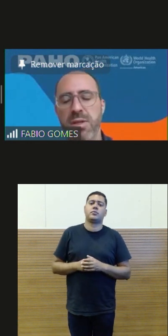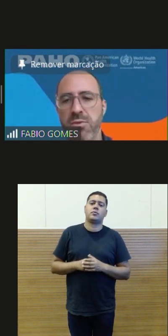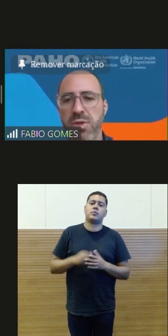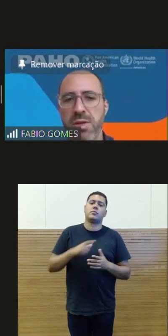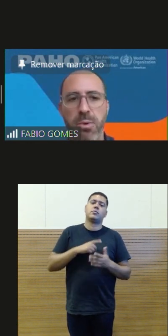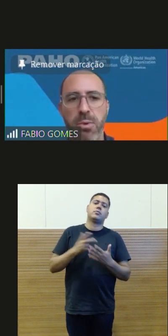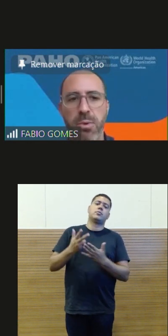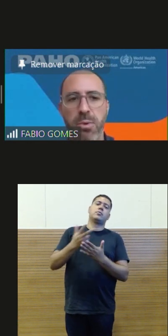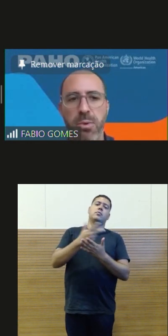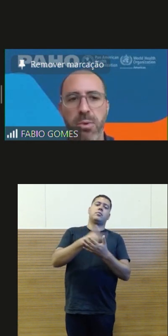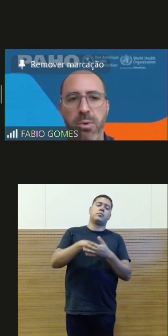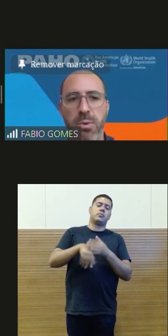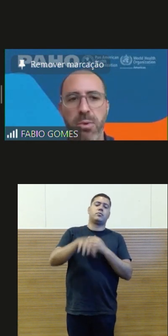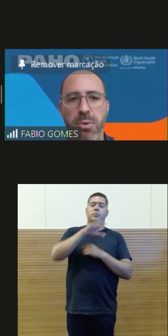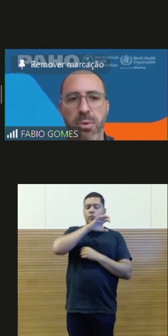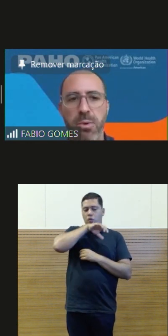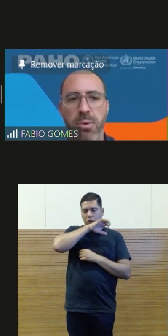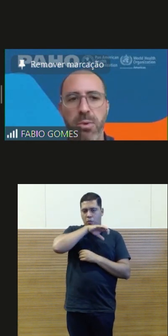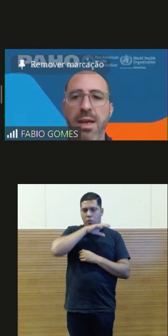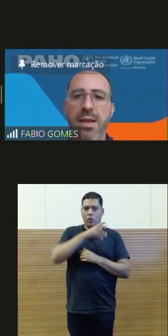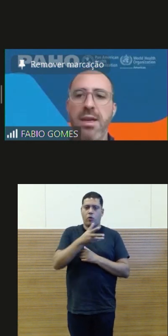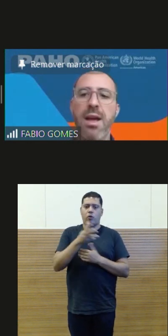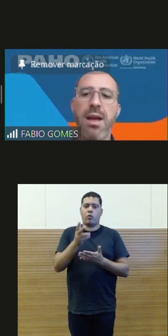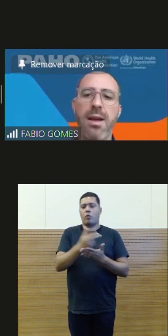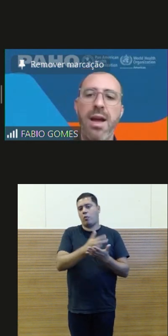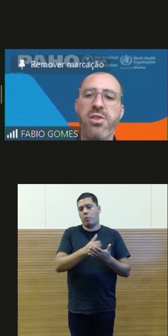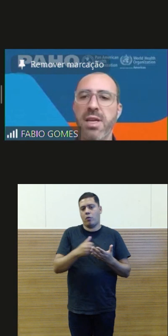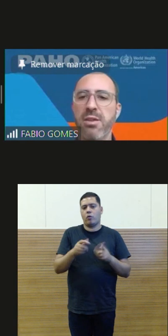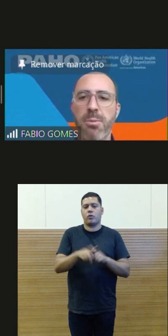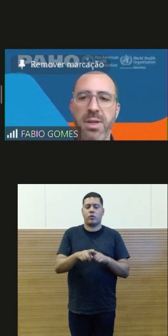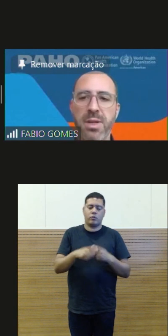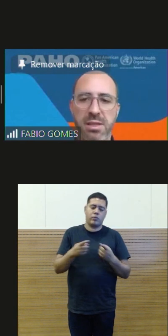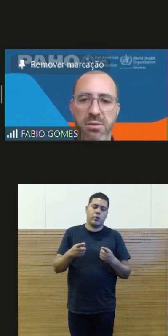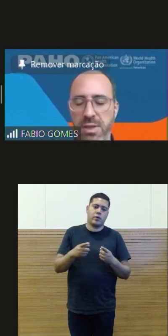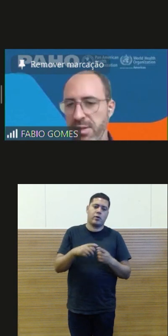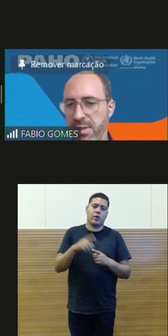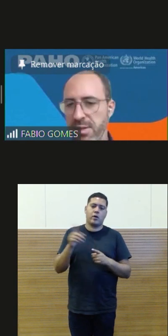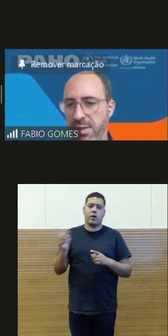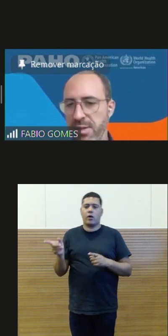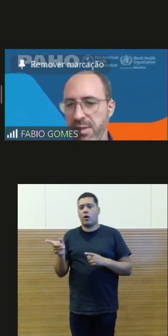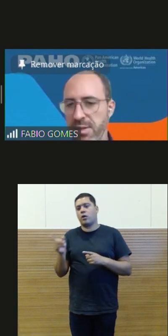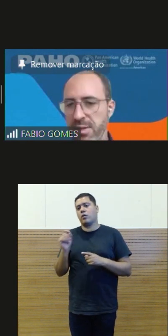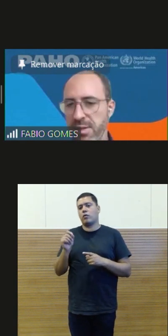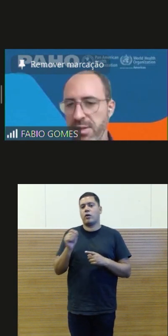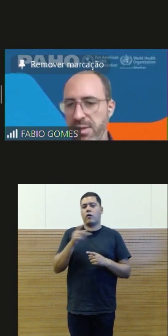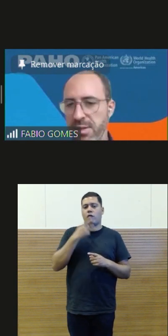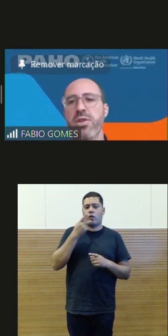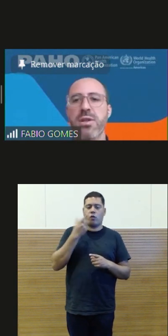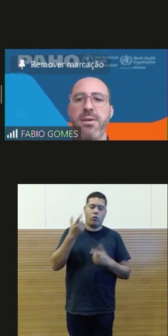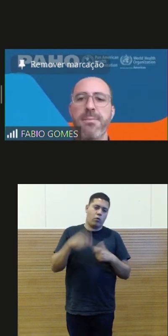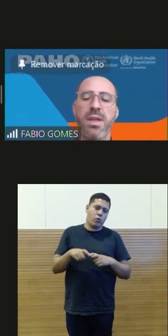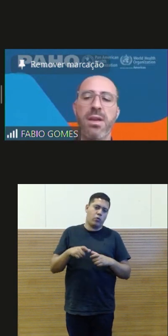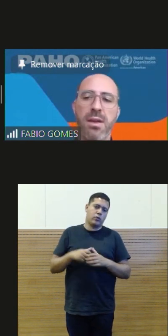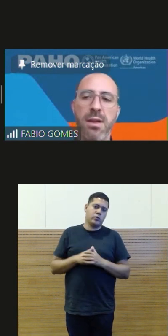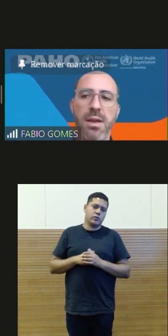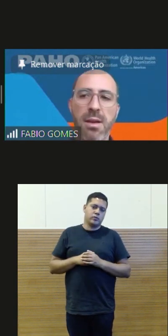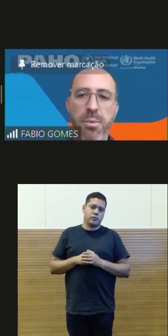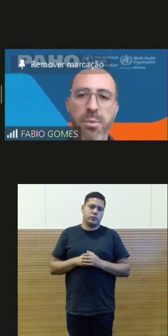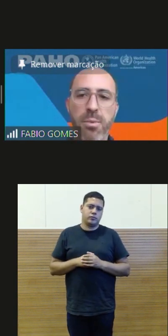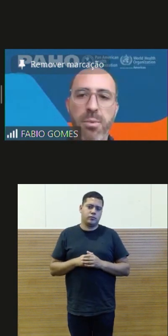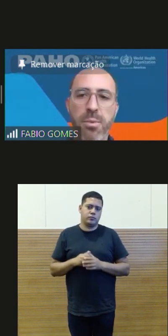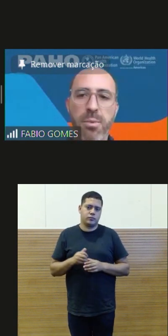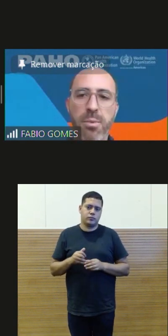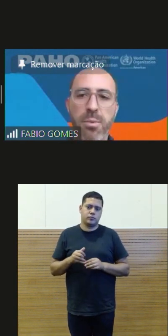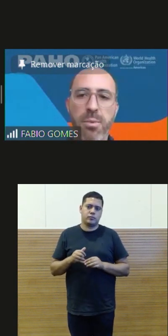are, well, the design elements of the sugary drinks. And to the right, a publication that just came out